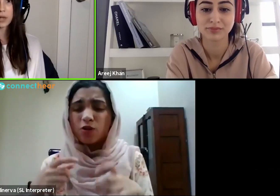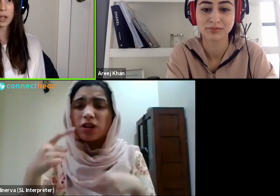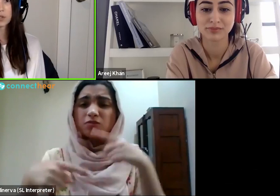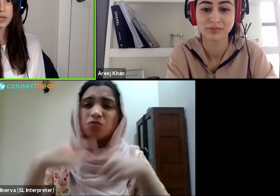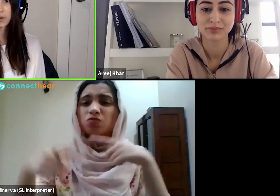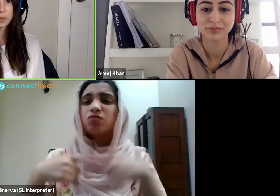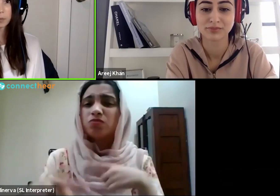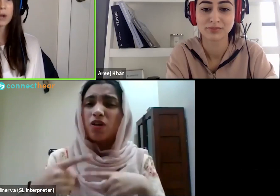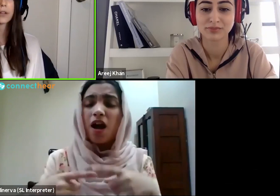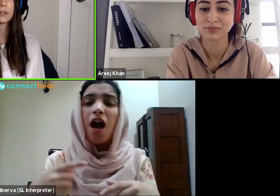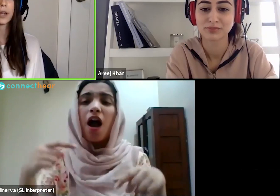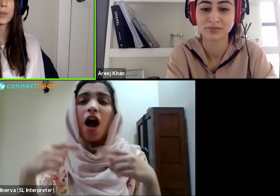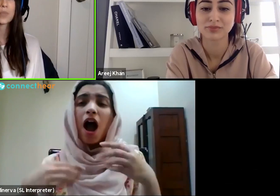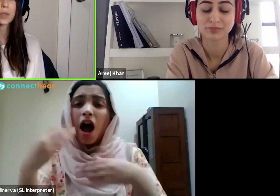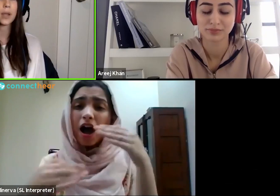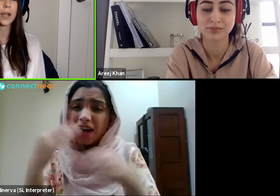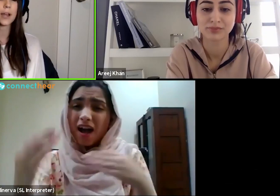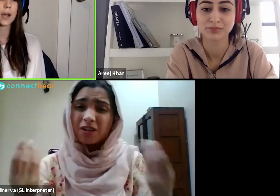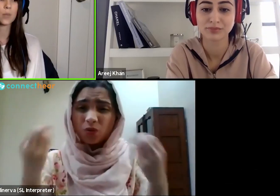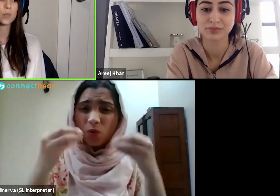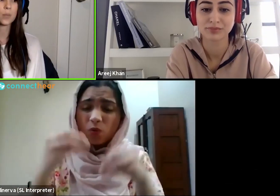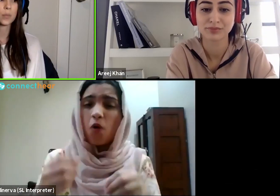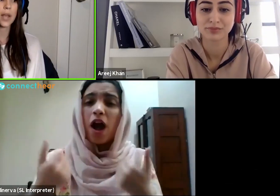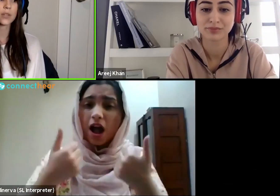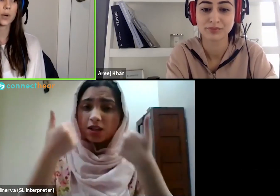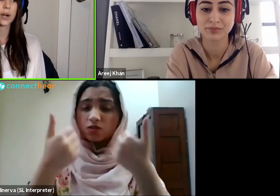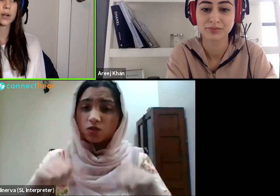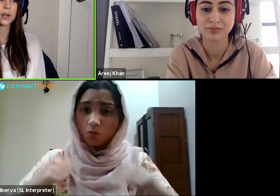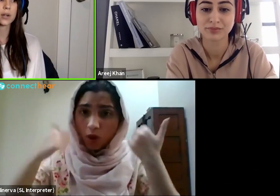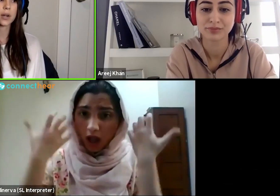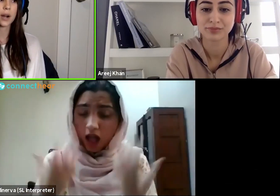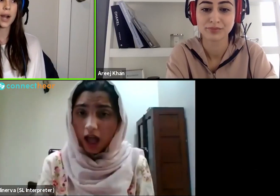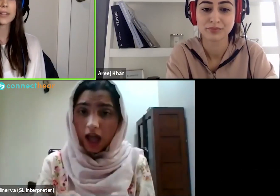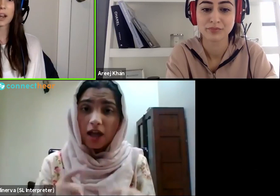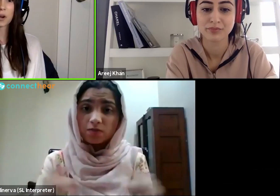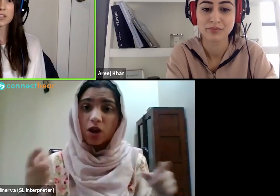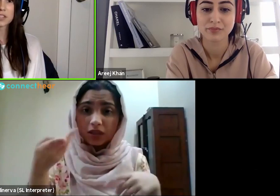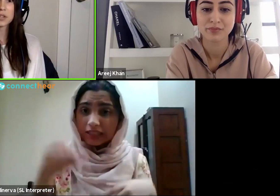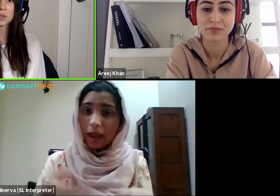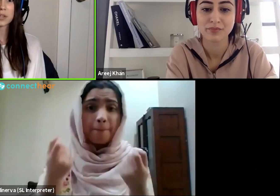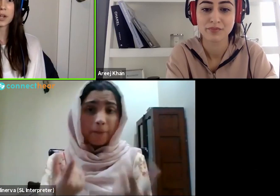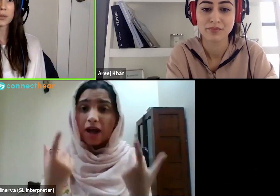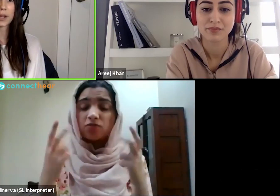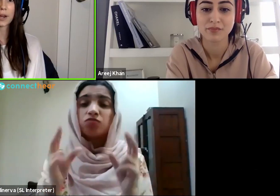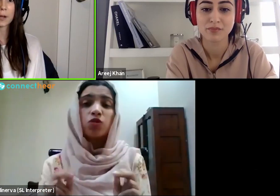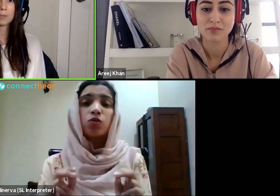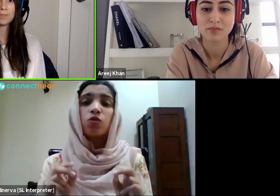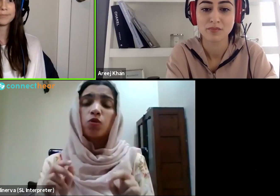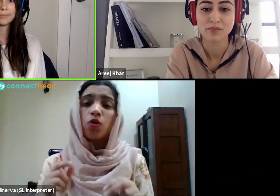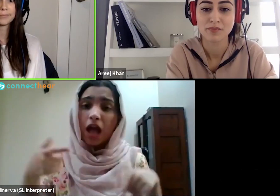no technology is ever going to be perfect, and that's where I need that grace too, to know